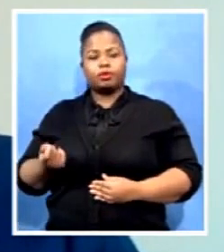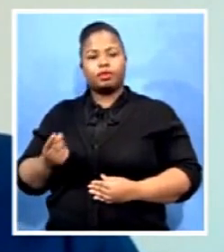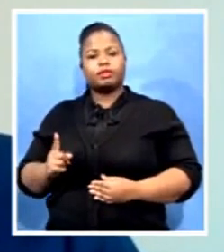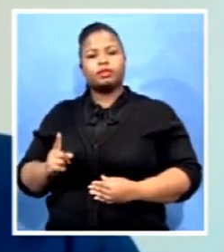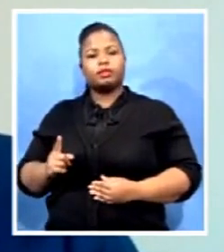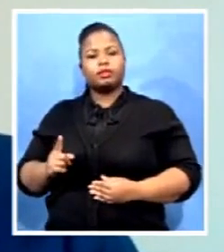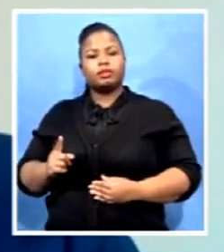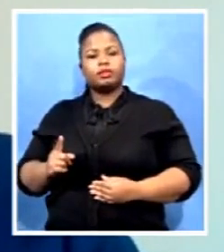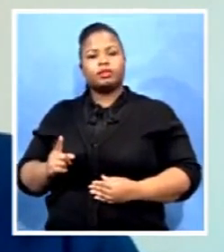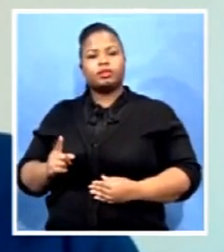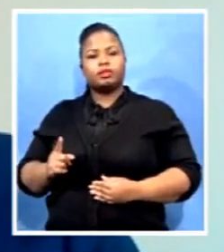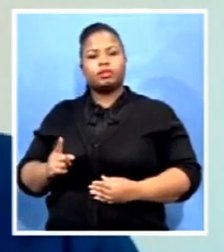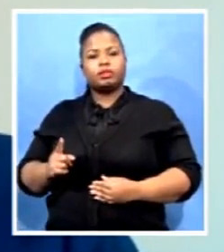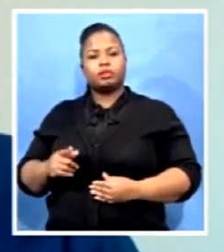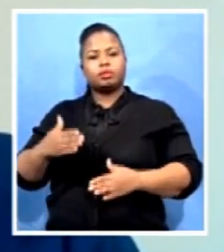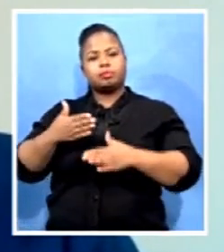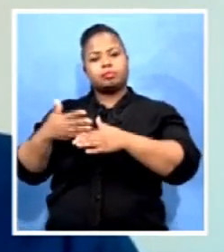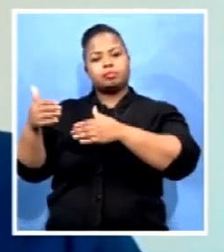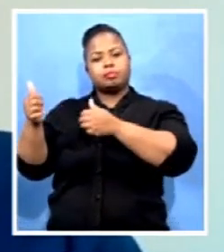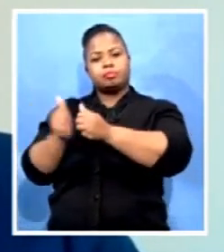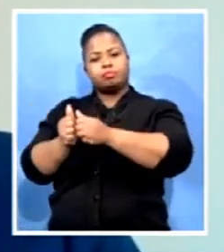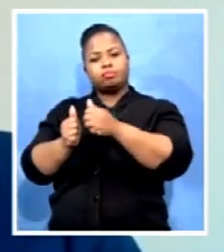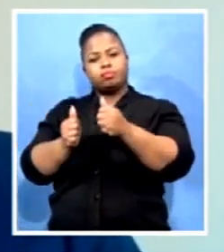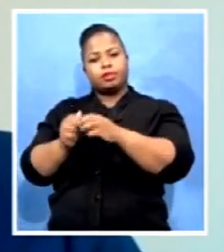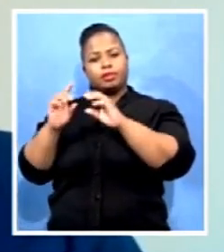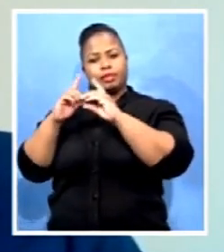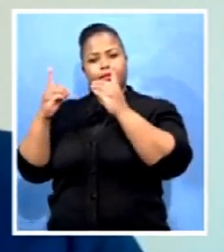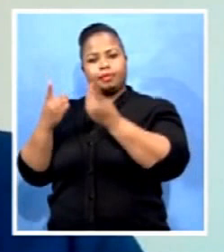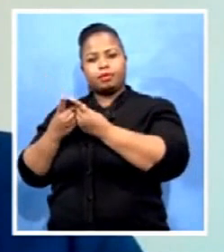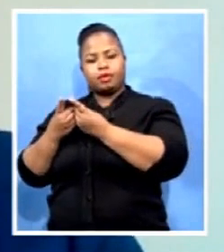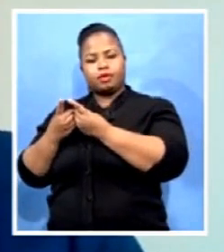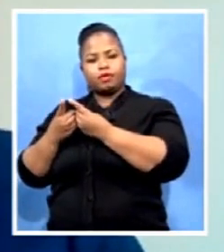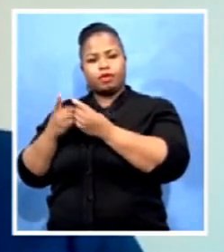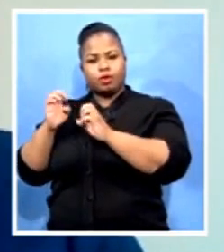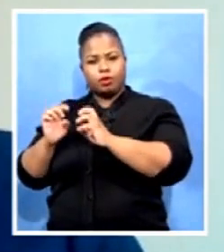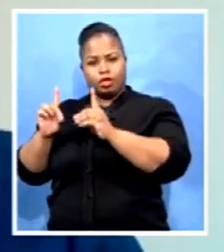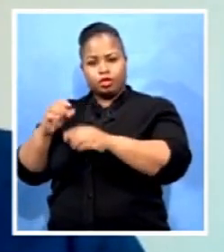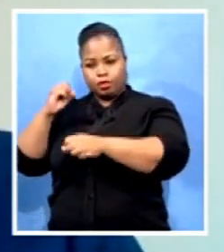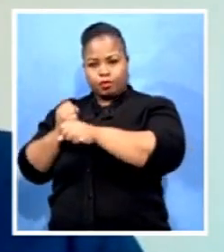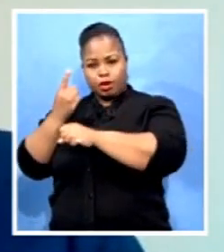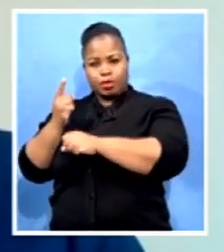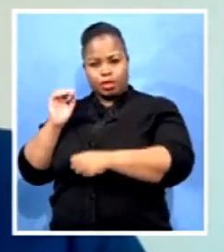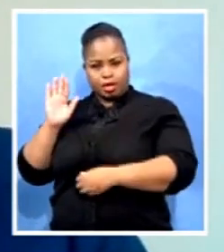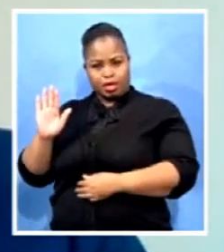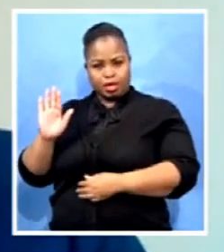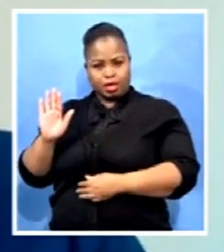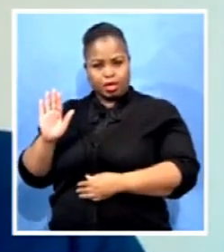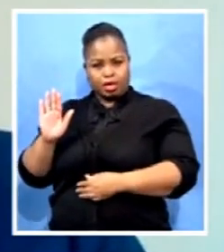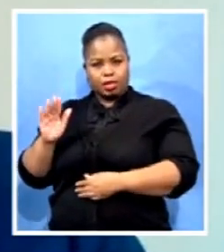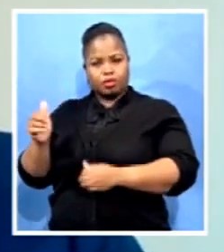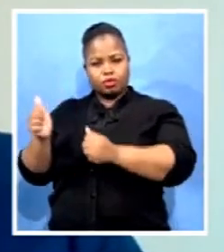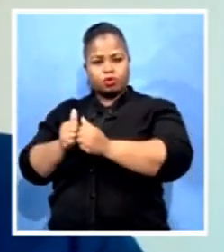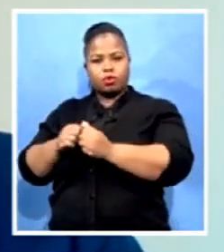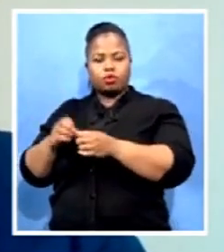collaborative with the Gauteng Department of Education, okay, as part of our rollout plan. And then in